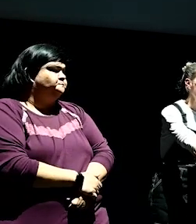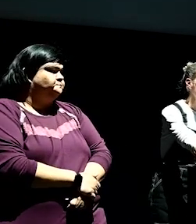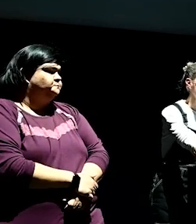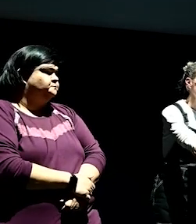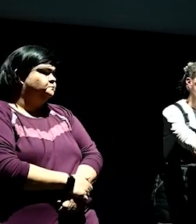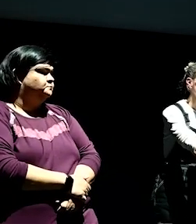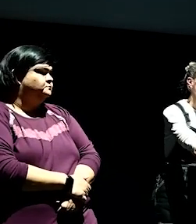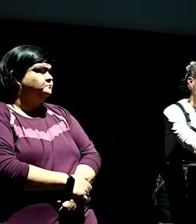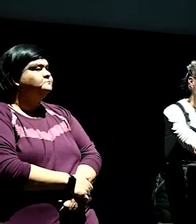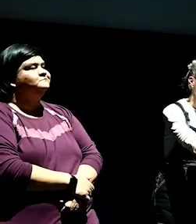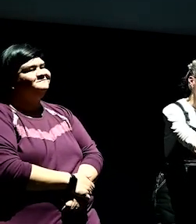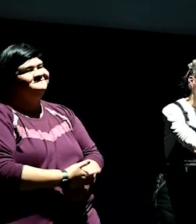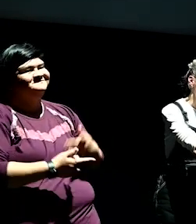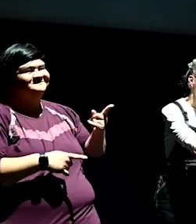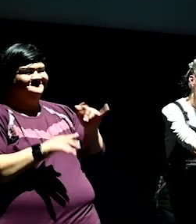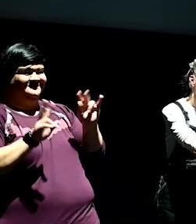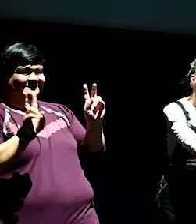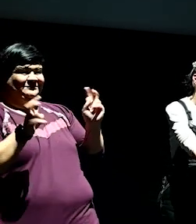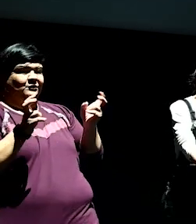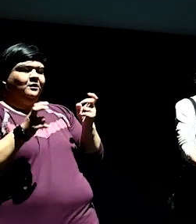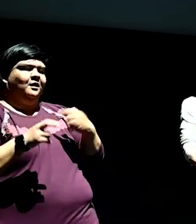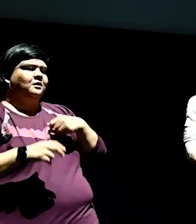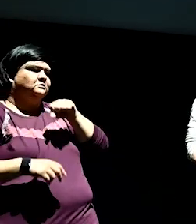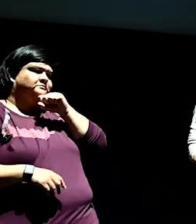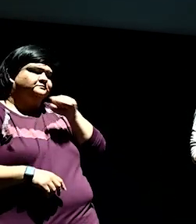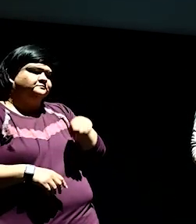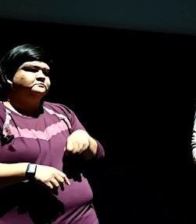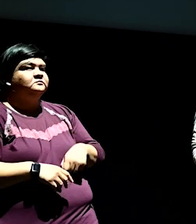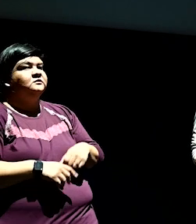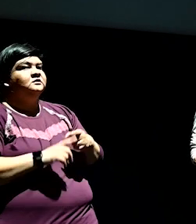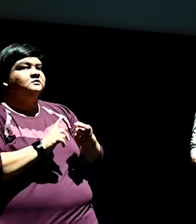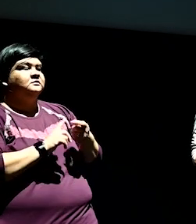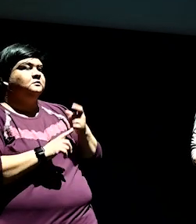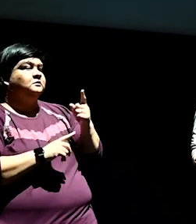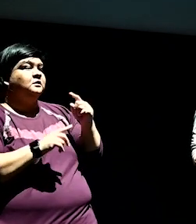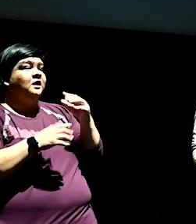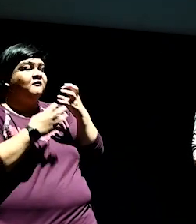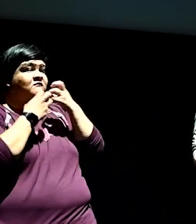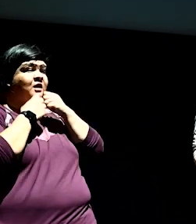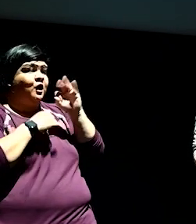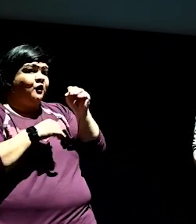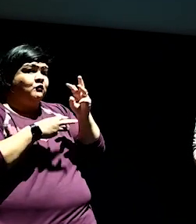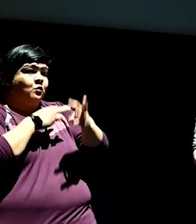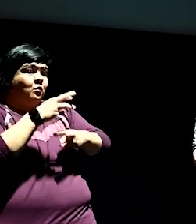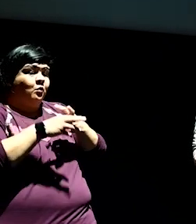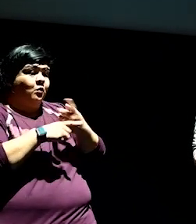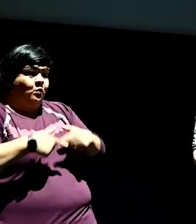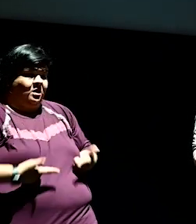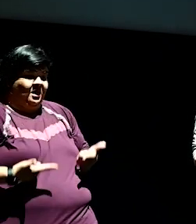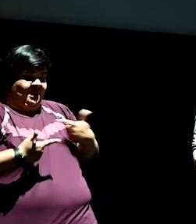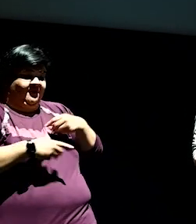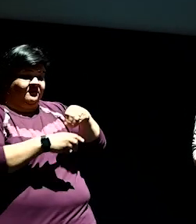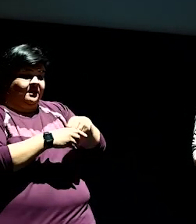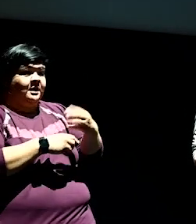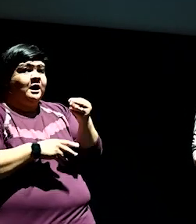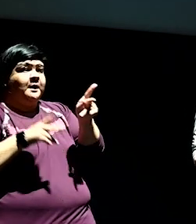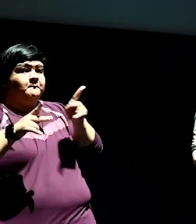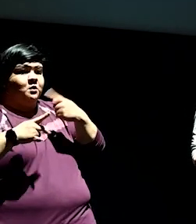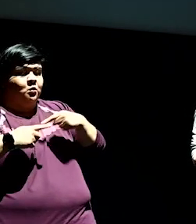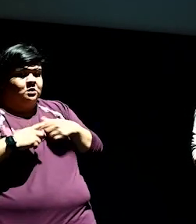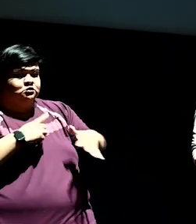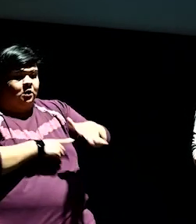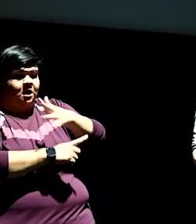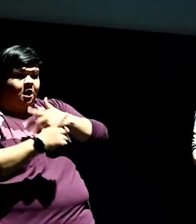So I like this quote from Malcolm Gladwell: "The values of the world we inhabit and the people we surround